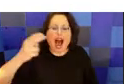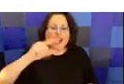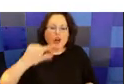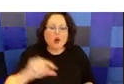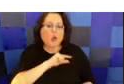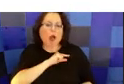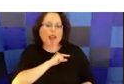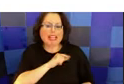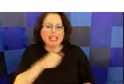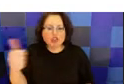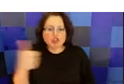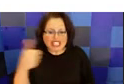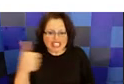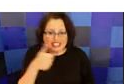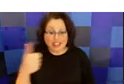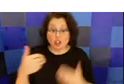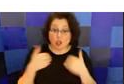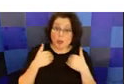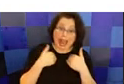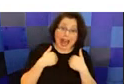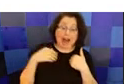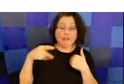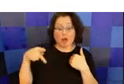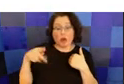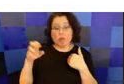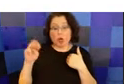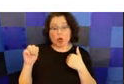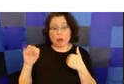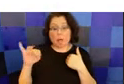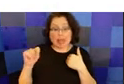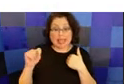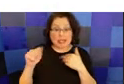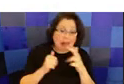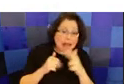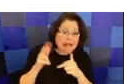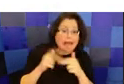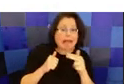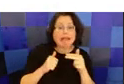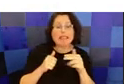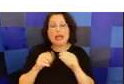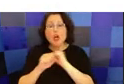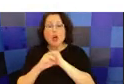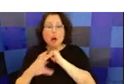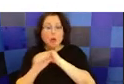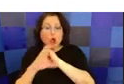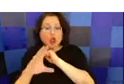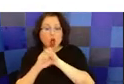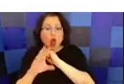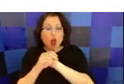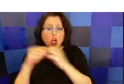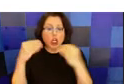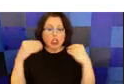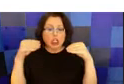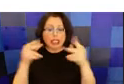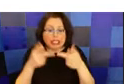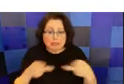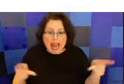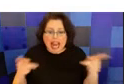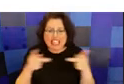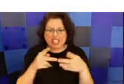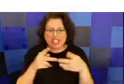know, we have apartment buildings and first floor commercial space in a very walkable area,